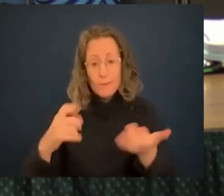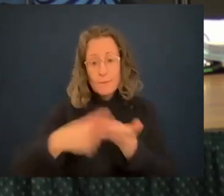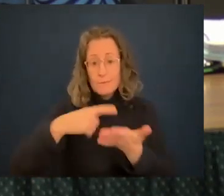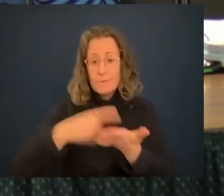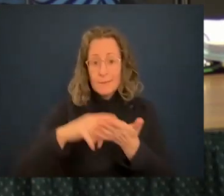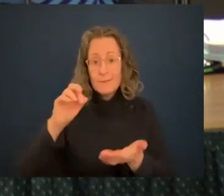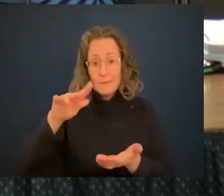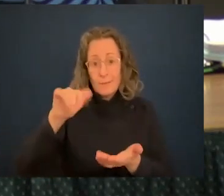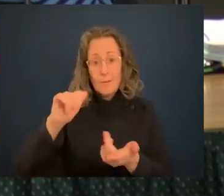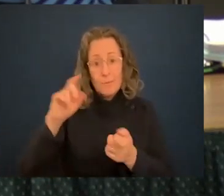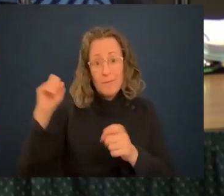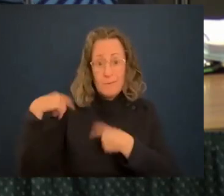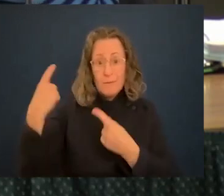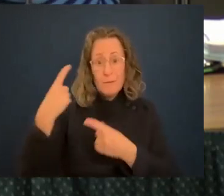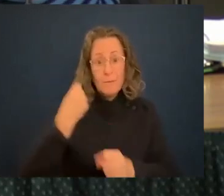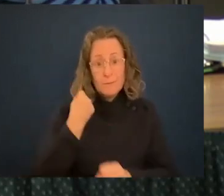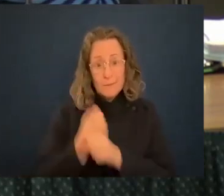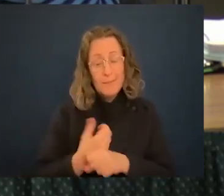uh